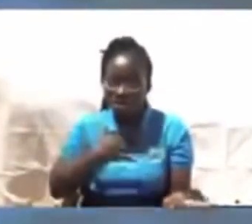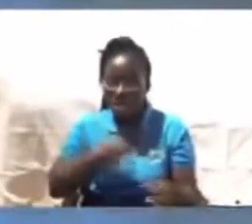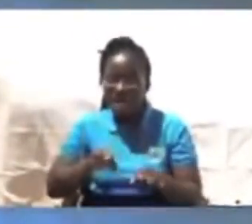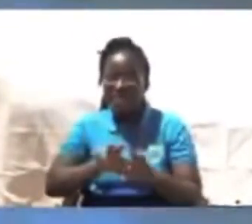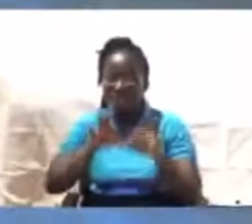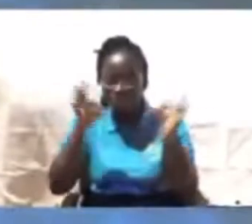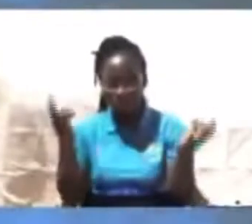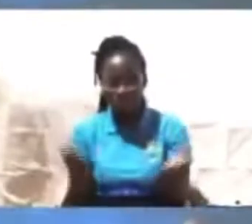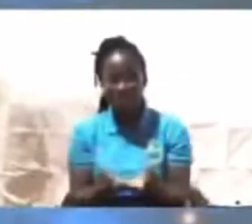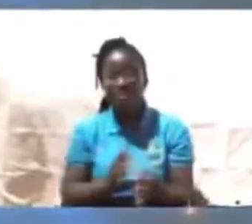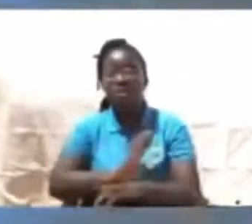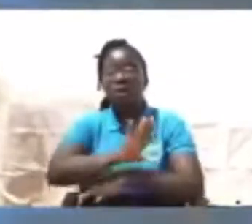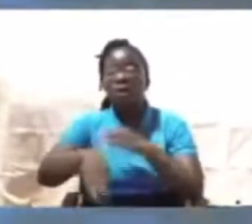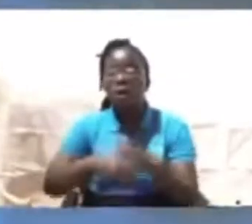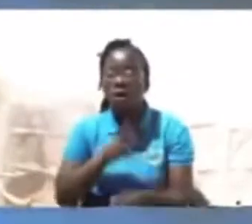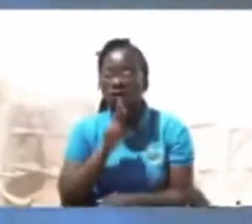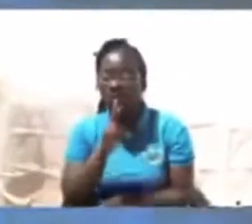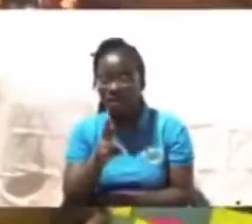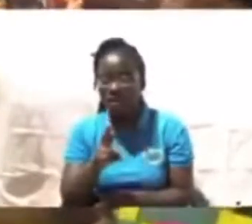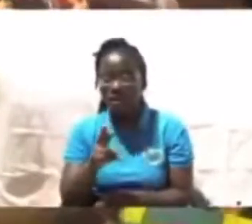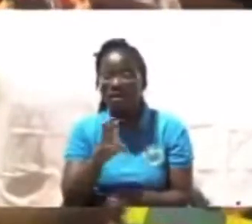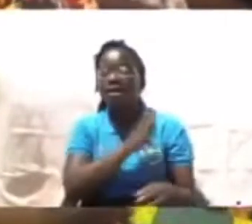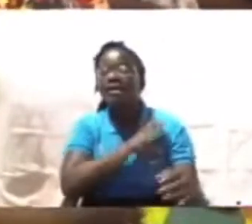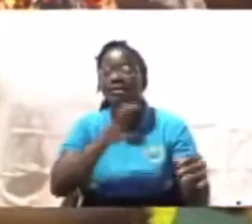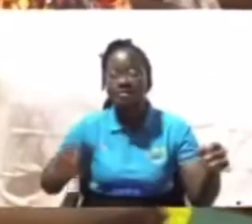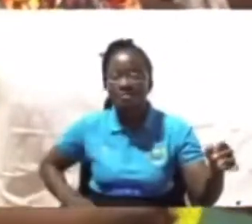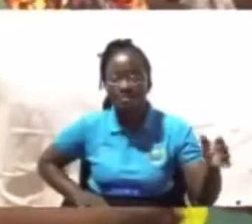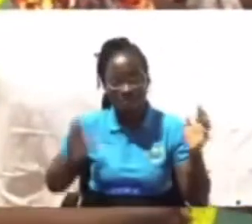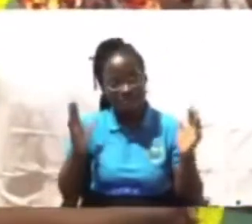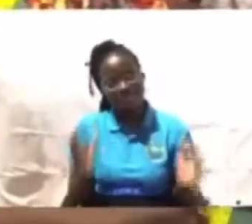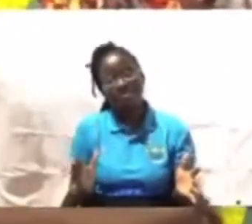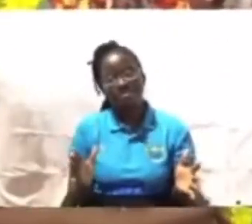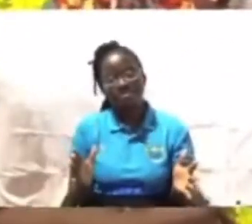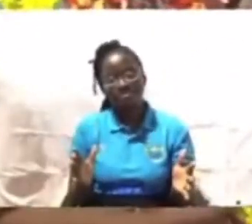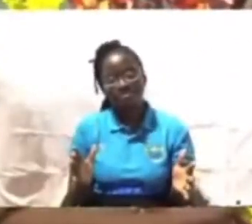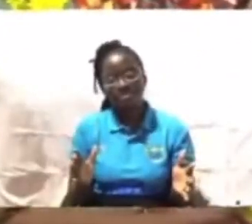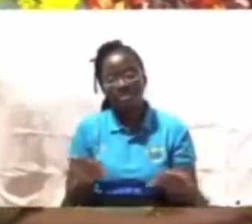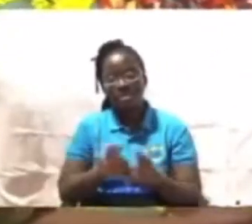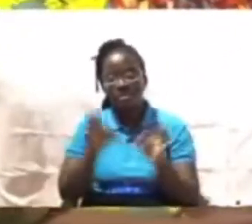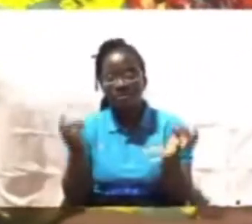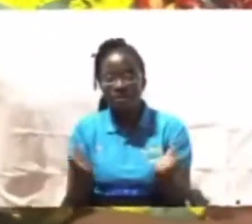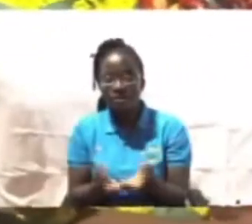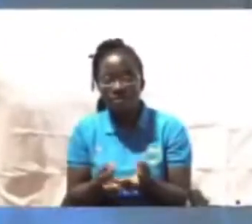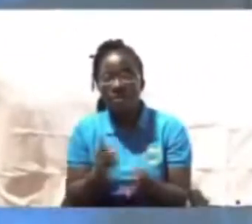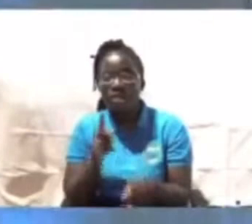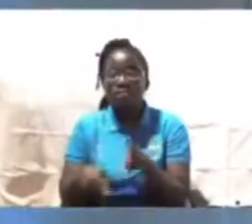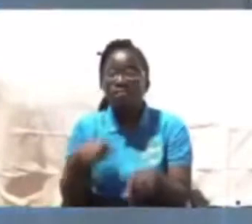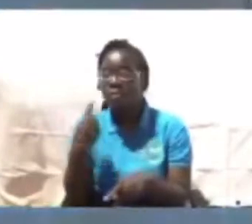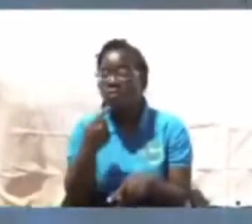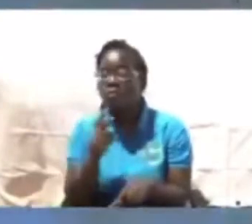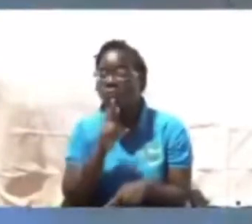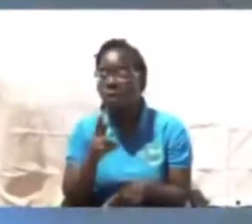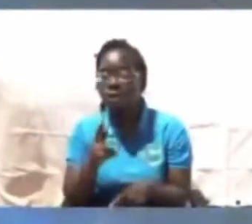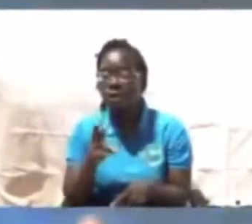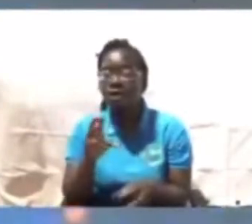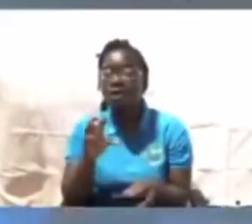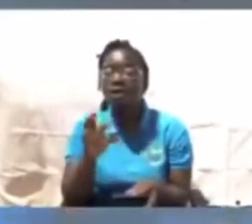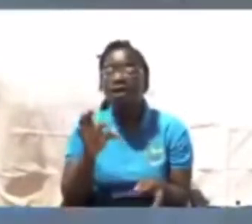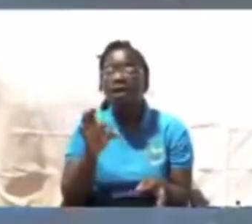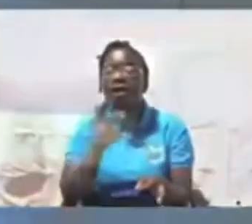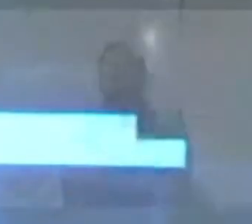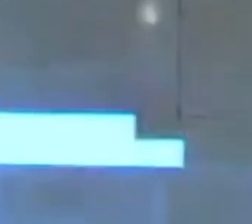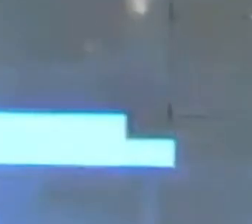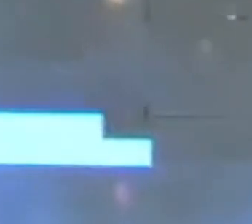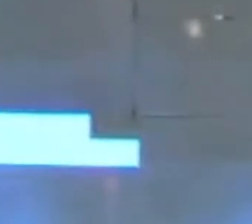Yanomo, Oman, we are Christo for Son and Ned Dorso. Because Oman won't say Christo to me, no, and you